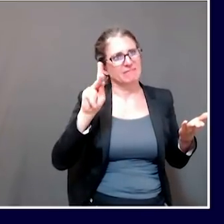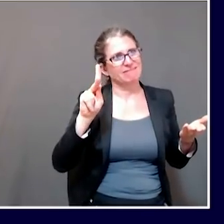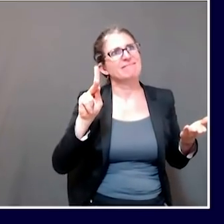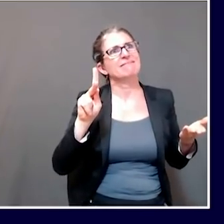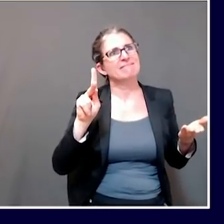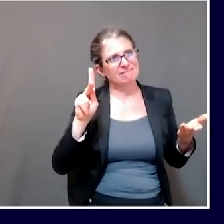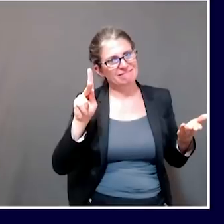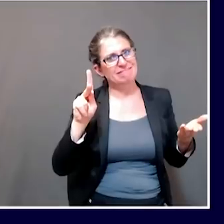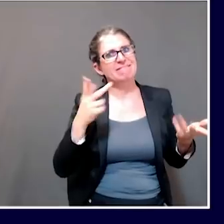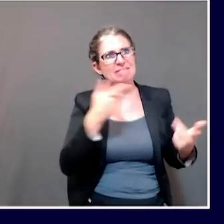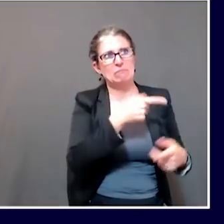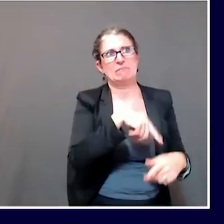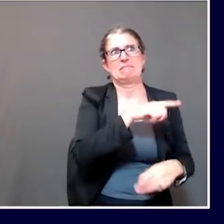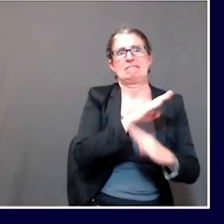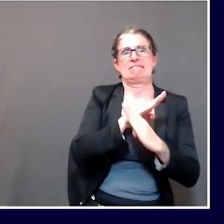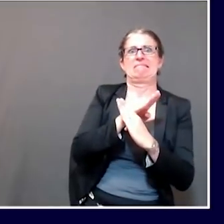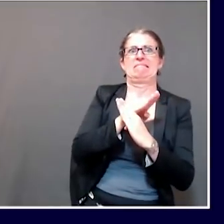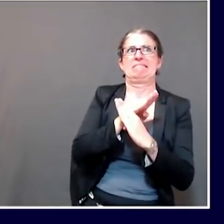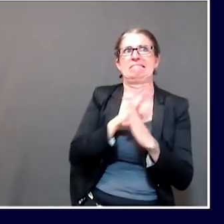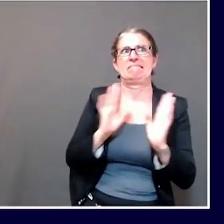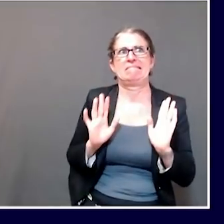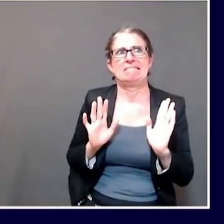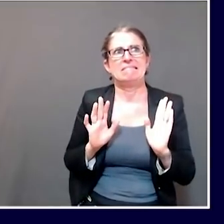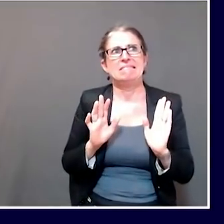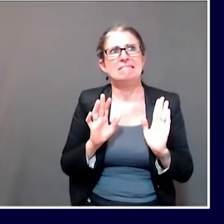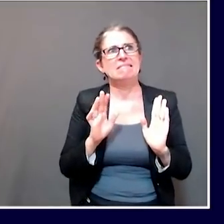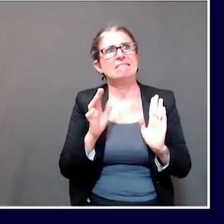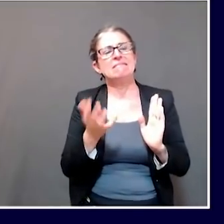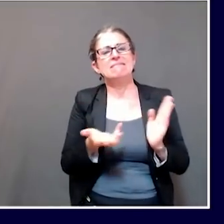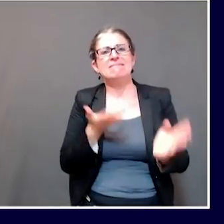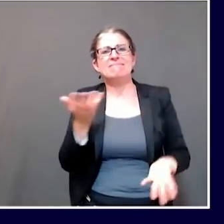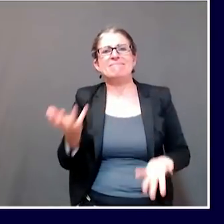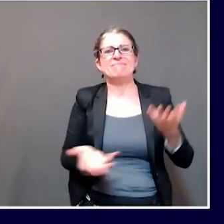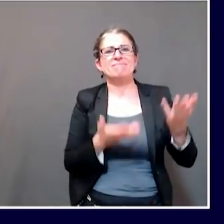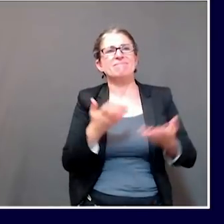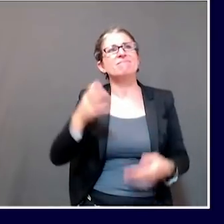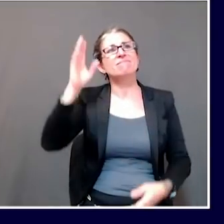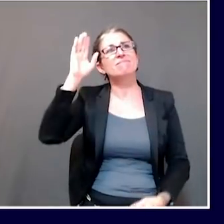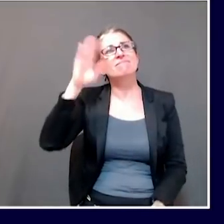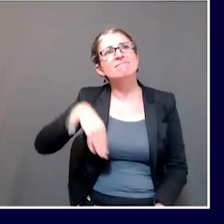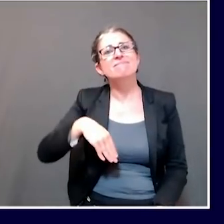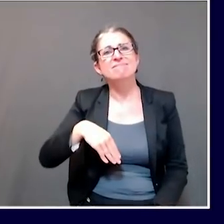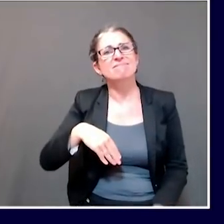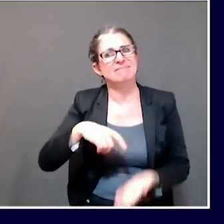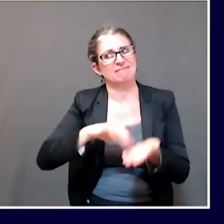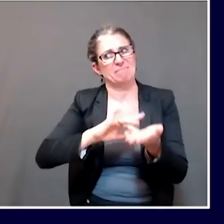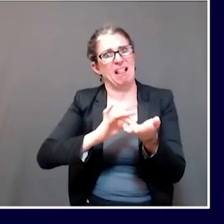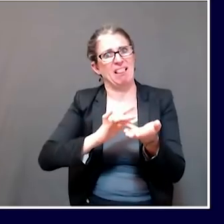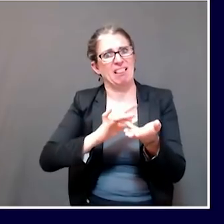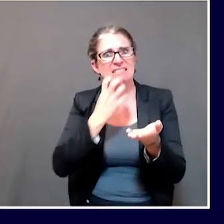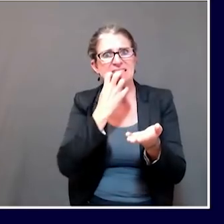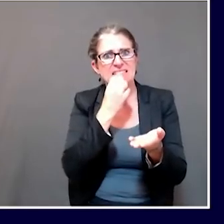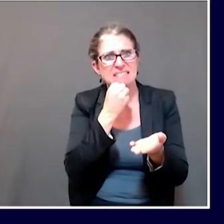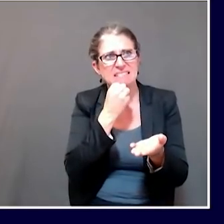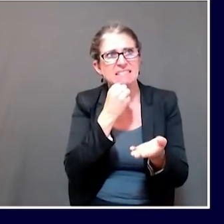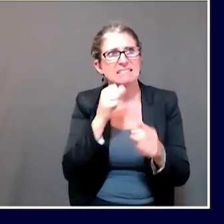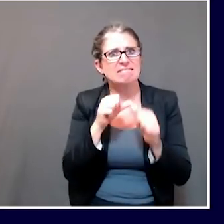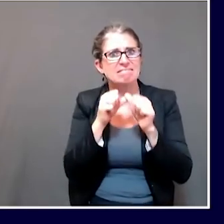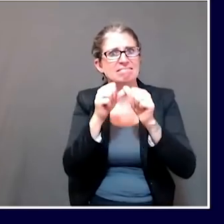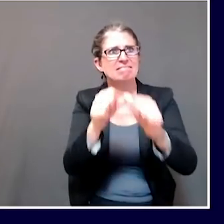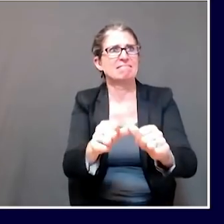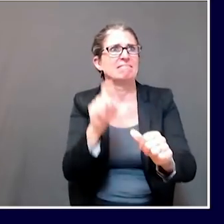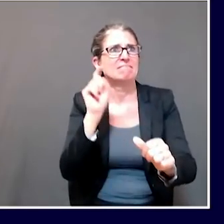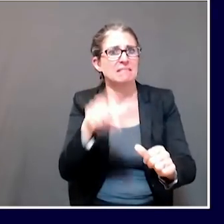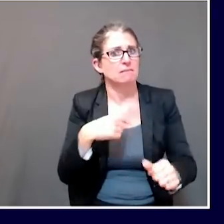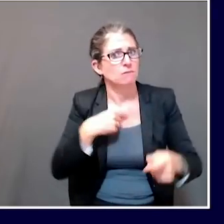the purpose of the visit, in that case, to seek medical care, is one that we would all agree is essential, we still recommend